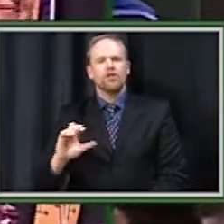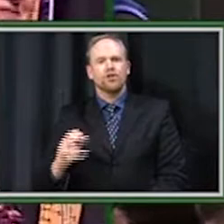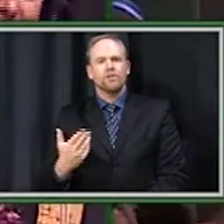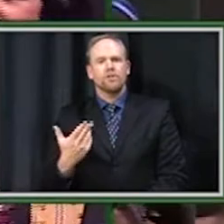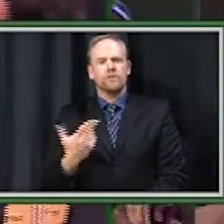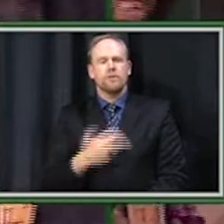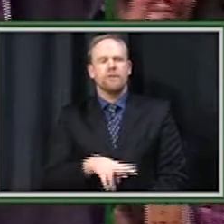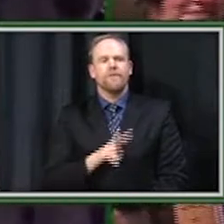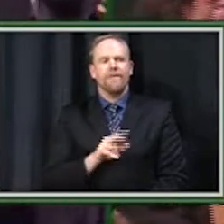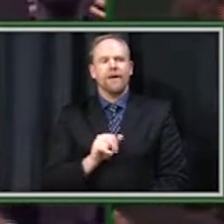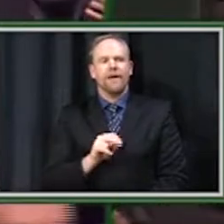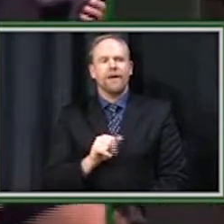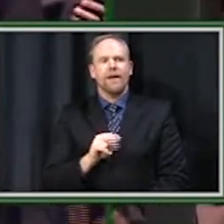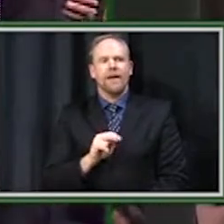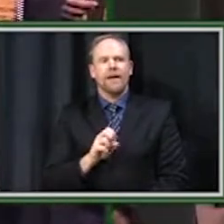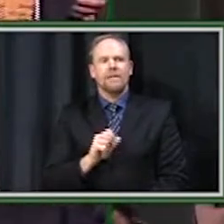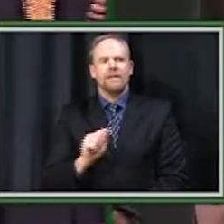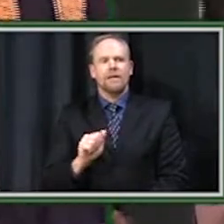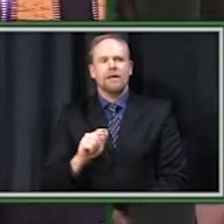Vanessa Tam.